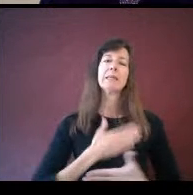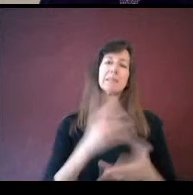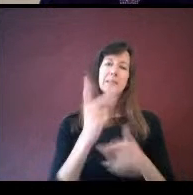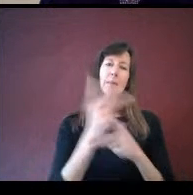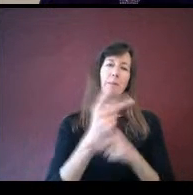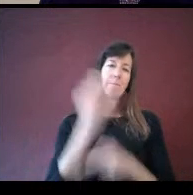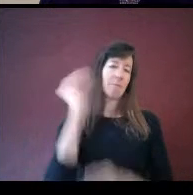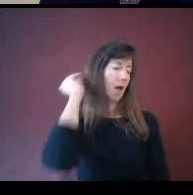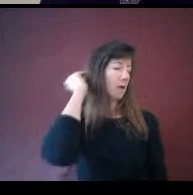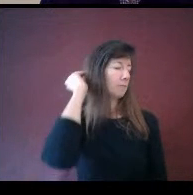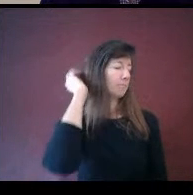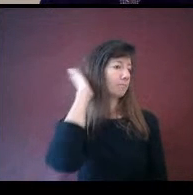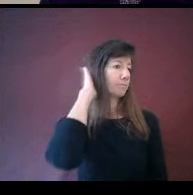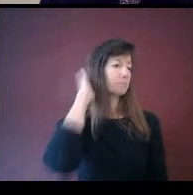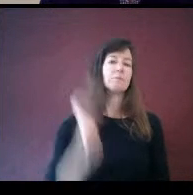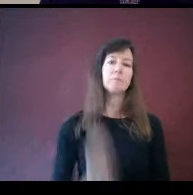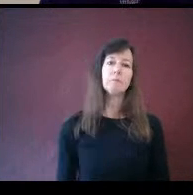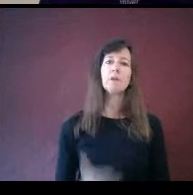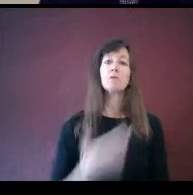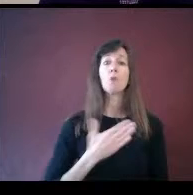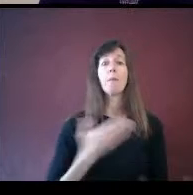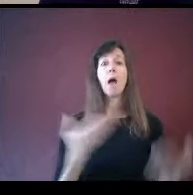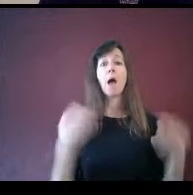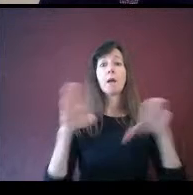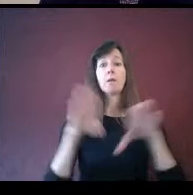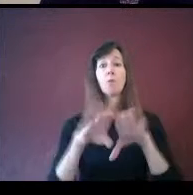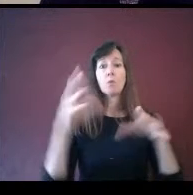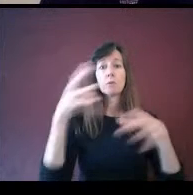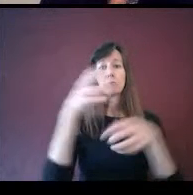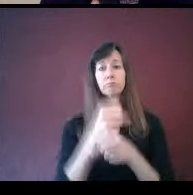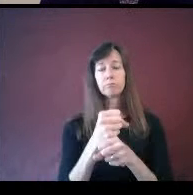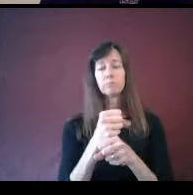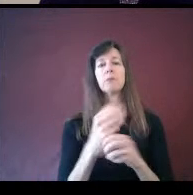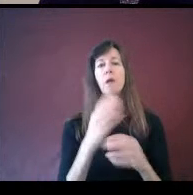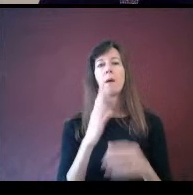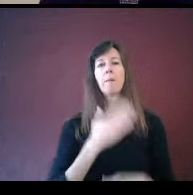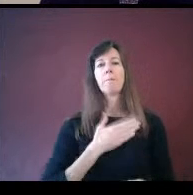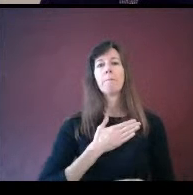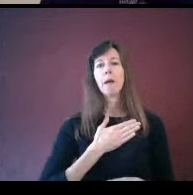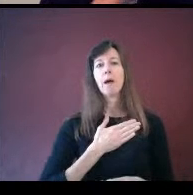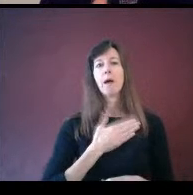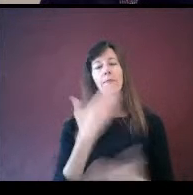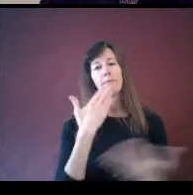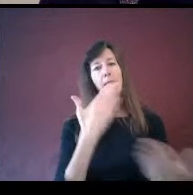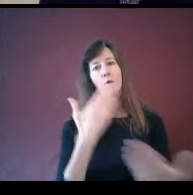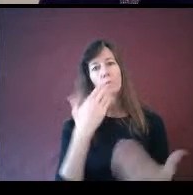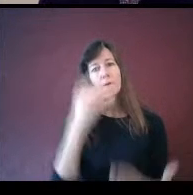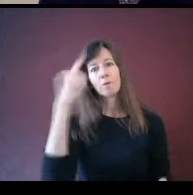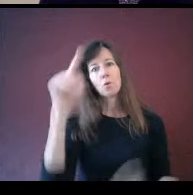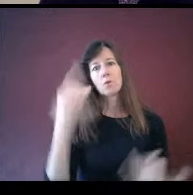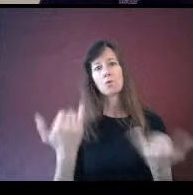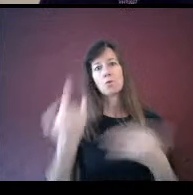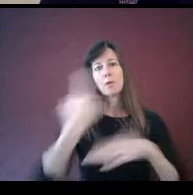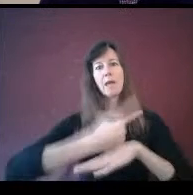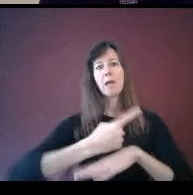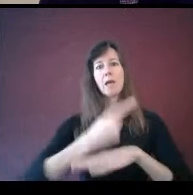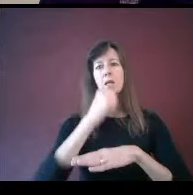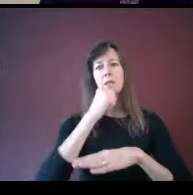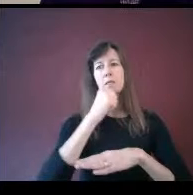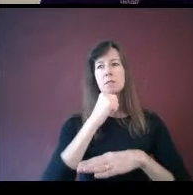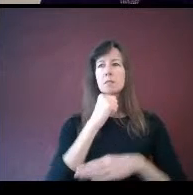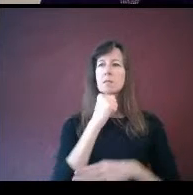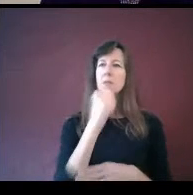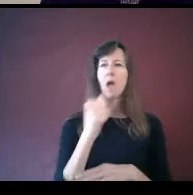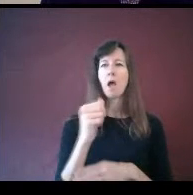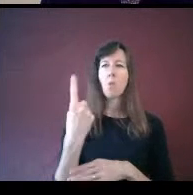for today, and my thank you for today, is to a group that we haven't talked a lot about. It's not necessarily a group specific to